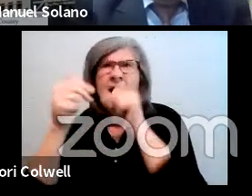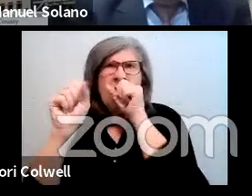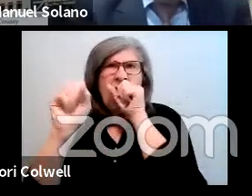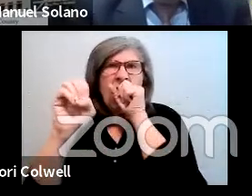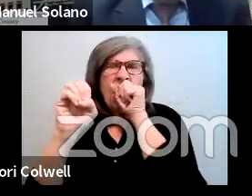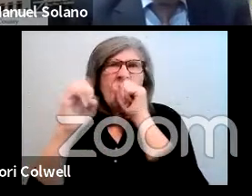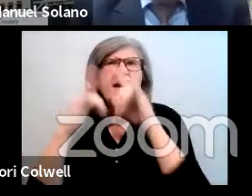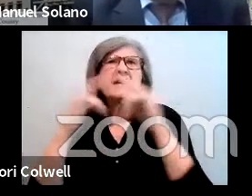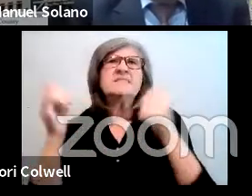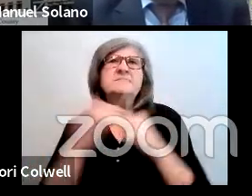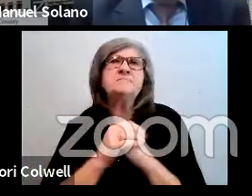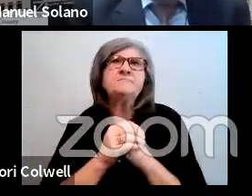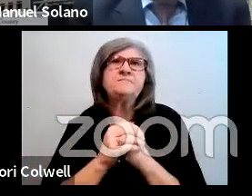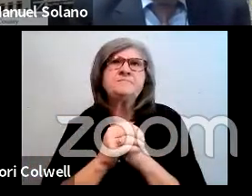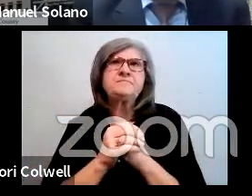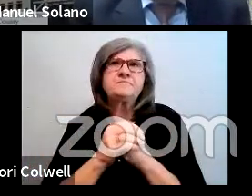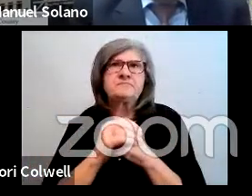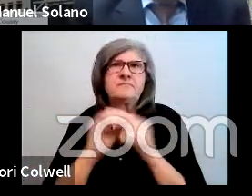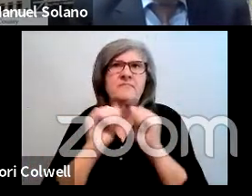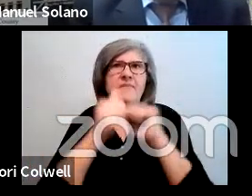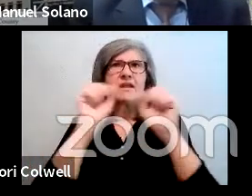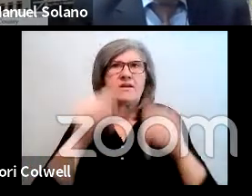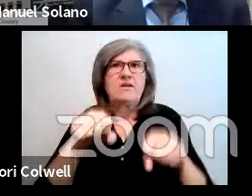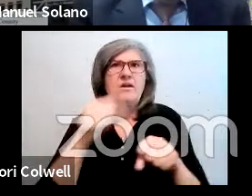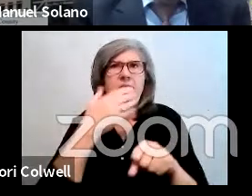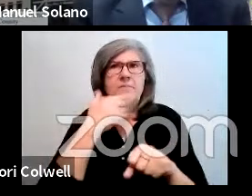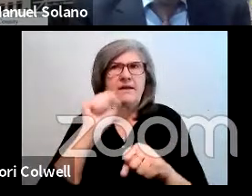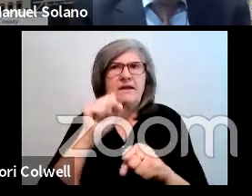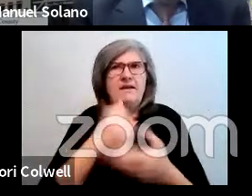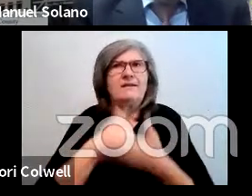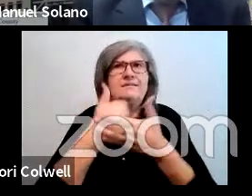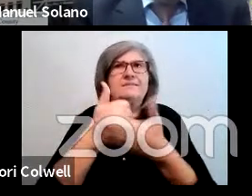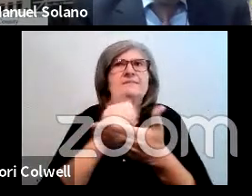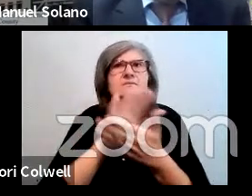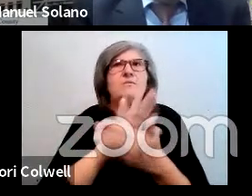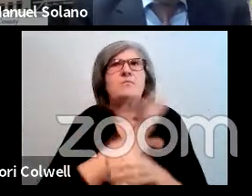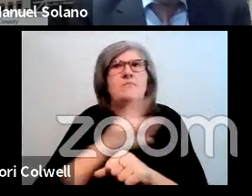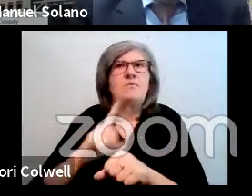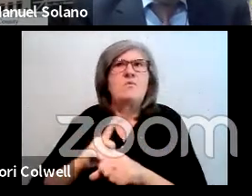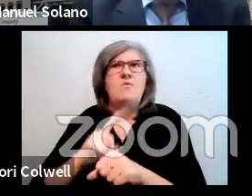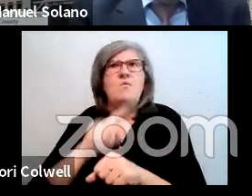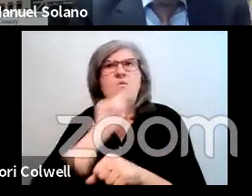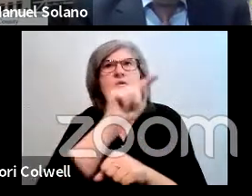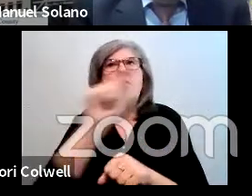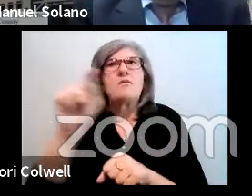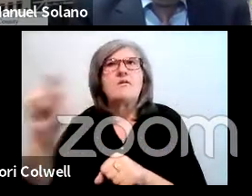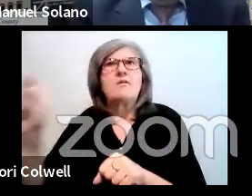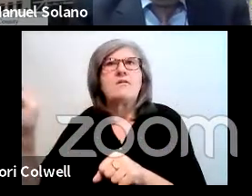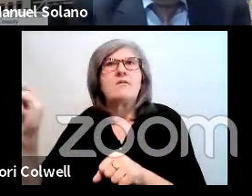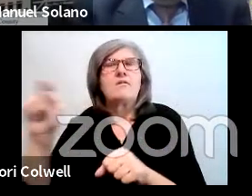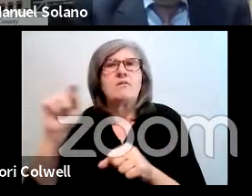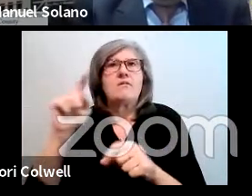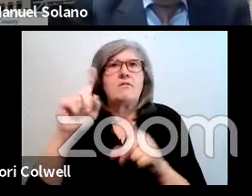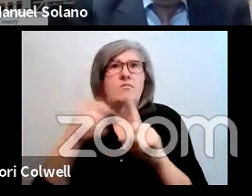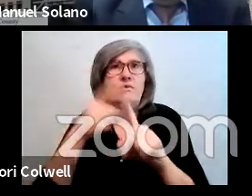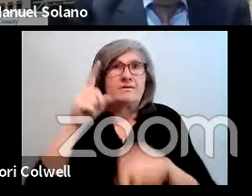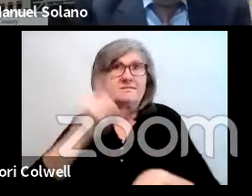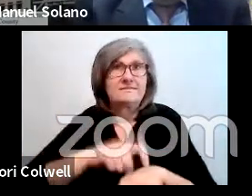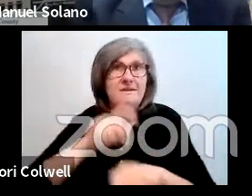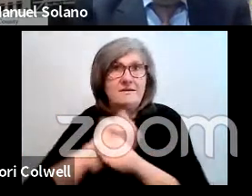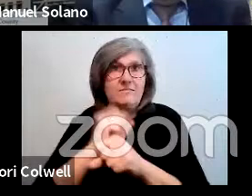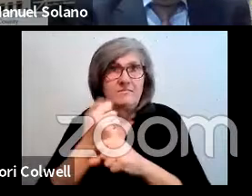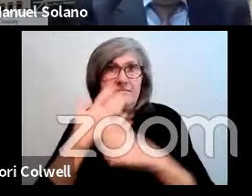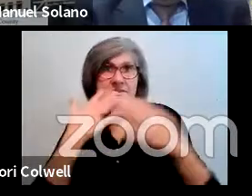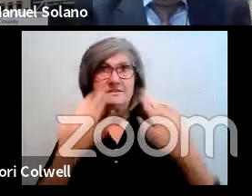that. How do we best assist our school boards when they are either making these decisions